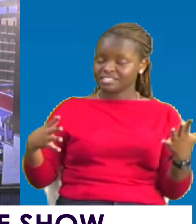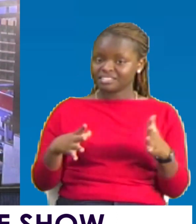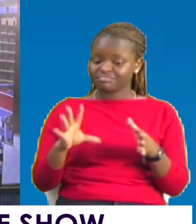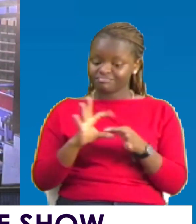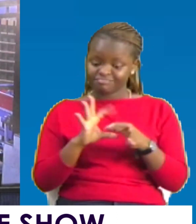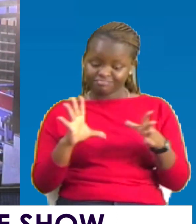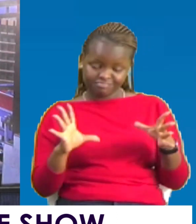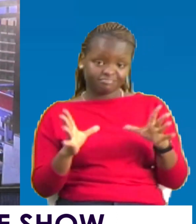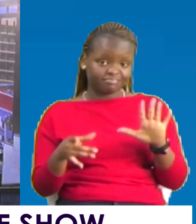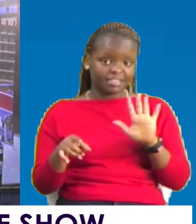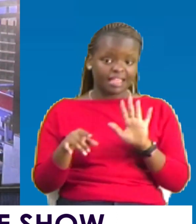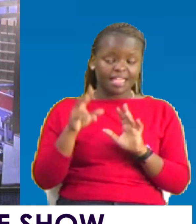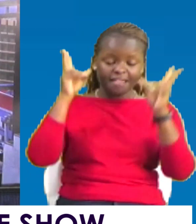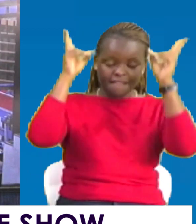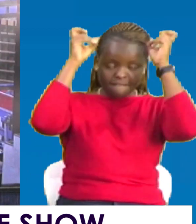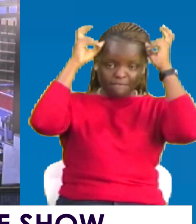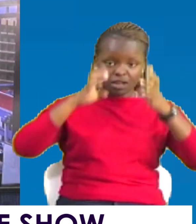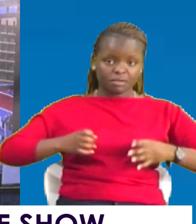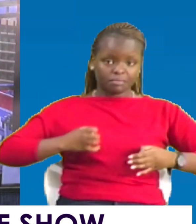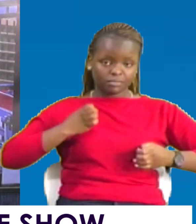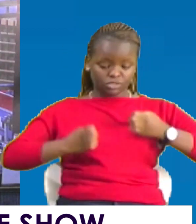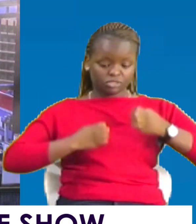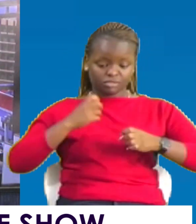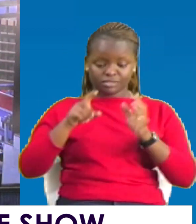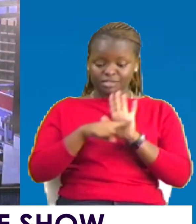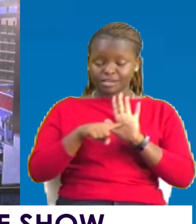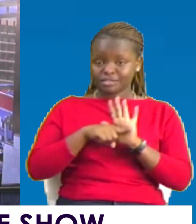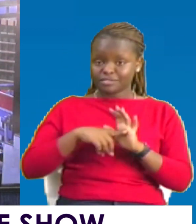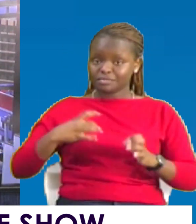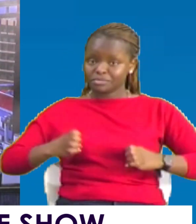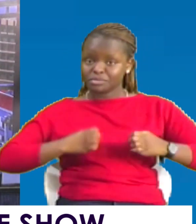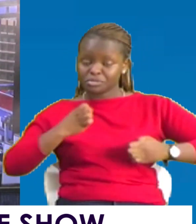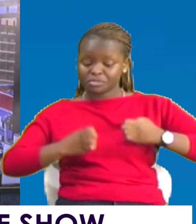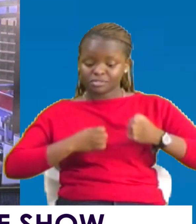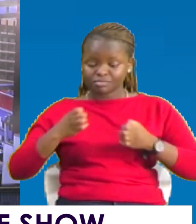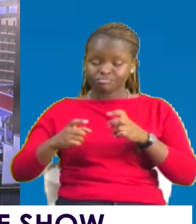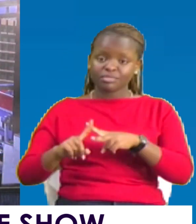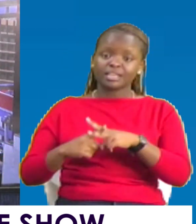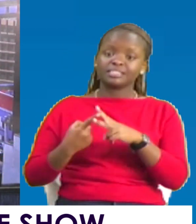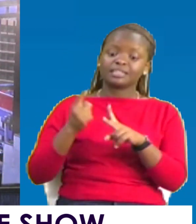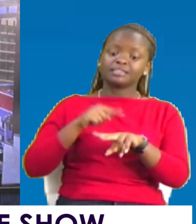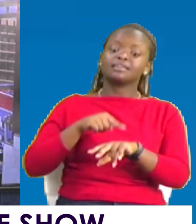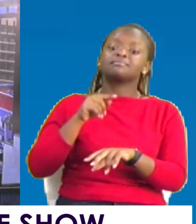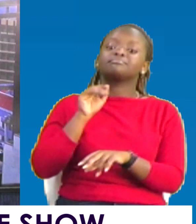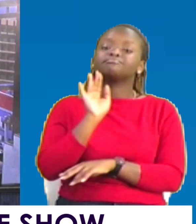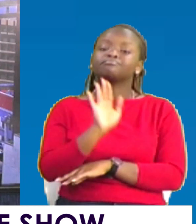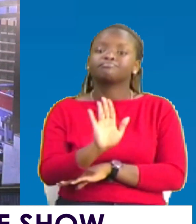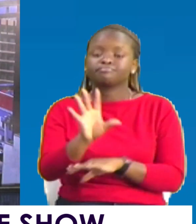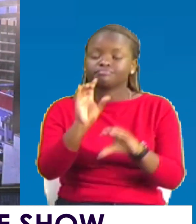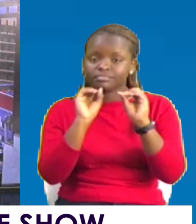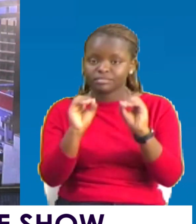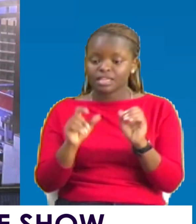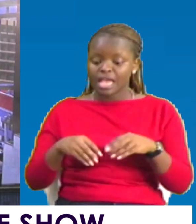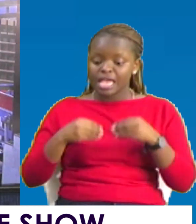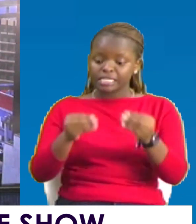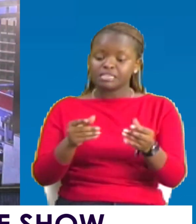Disconnect yourself from evil emotions, negative emotions. Let it not be birthed in your time. Do not give it a legal